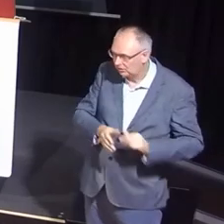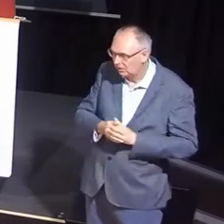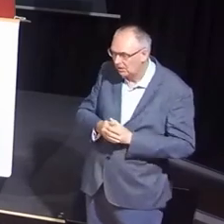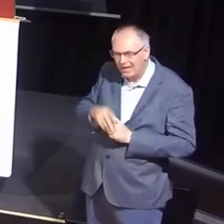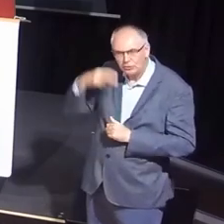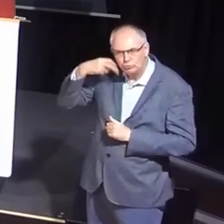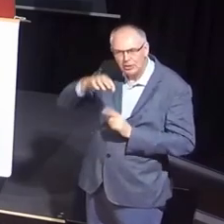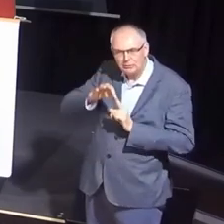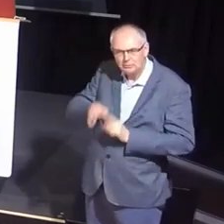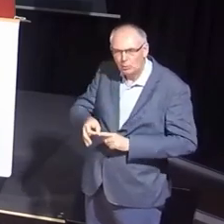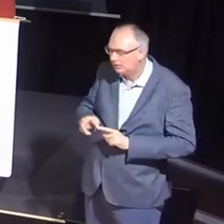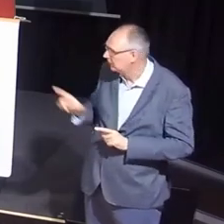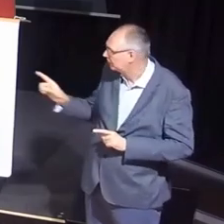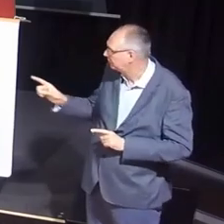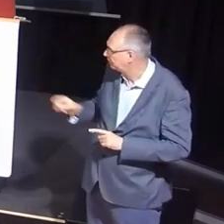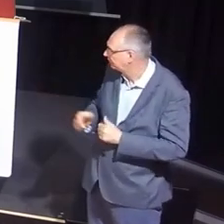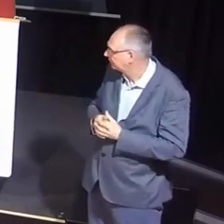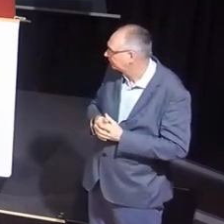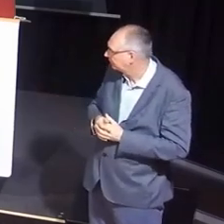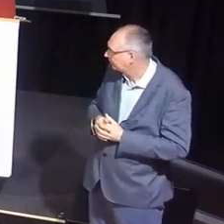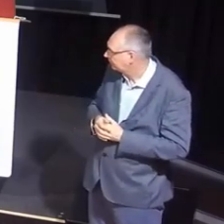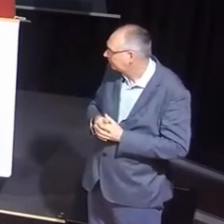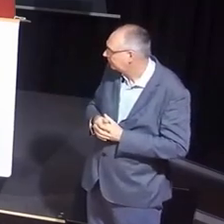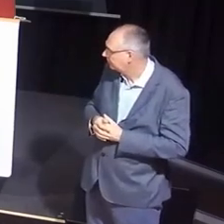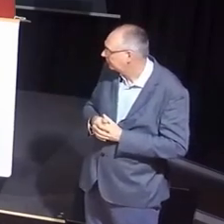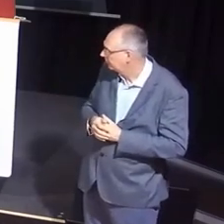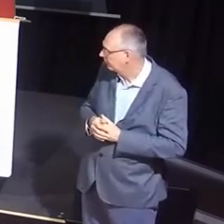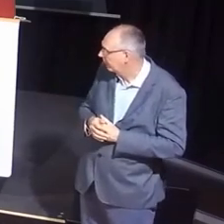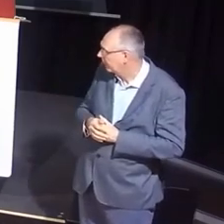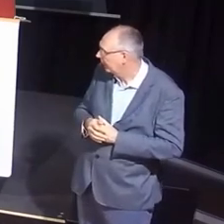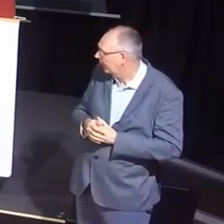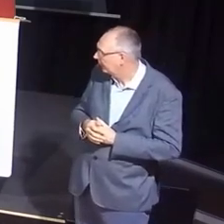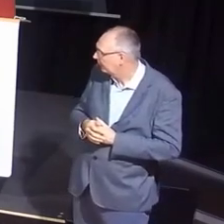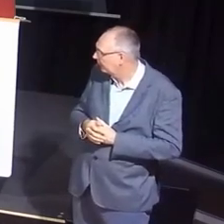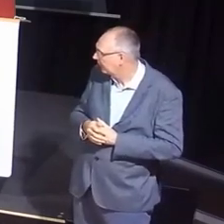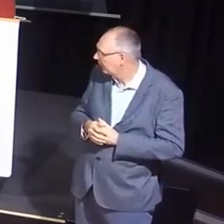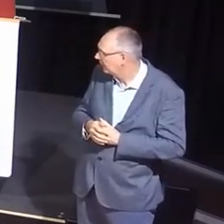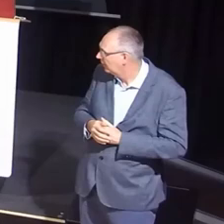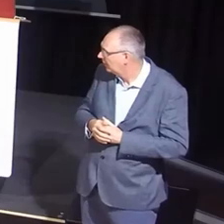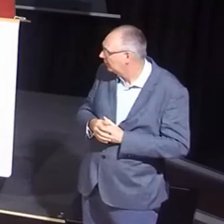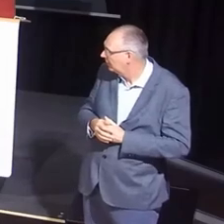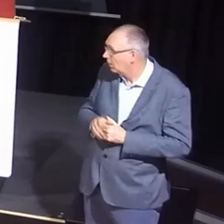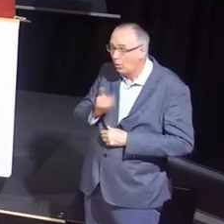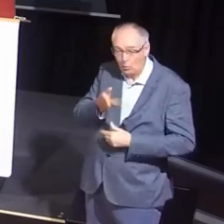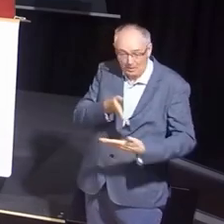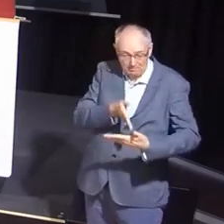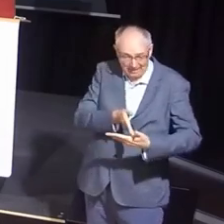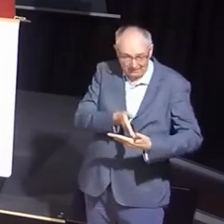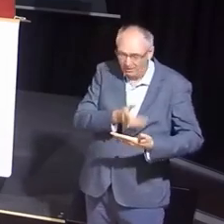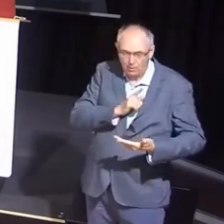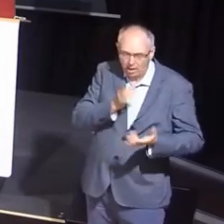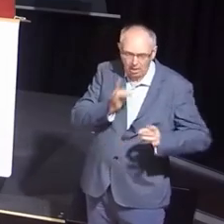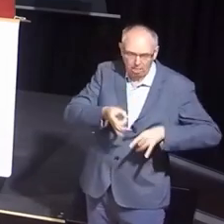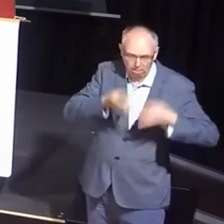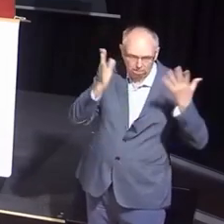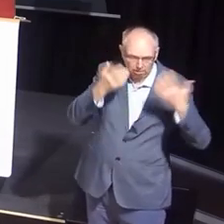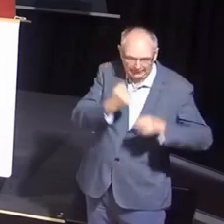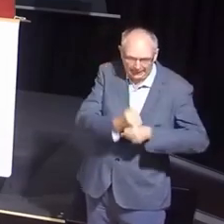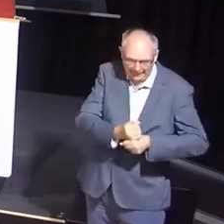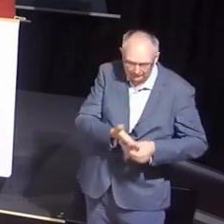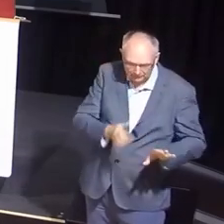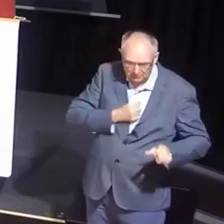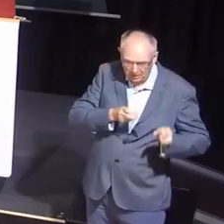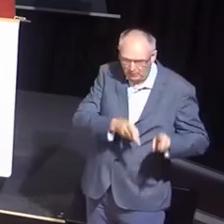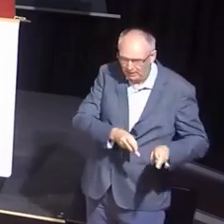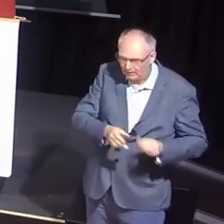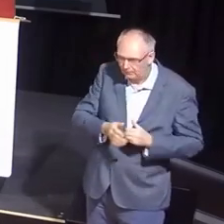said, I found great joy. Granted, I hit a barrier and stopped playing it because I abandoned games and that's who I am as a person. But